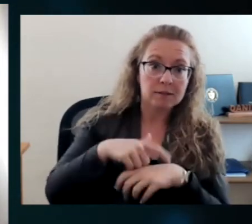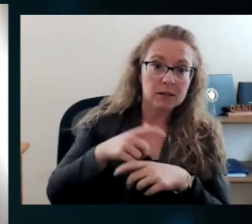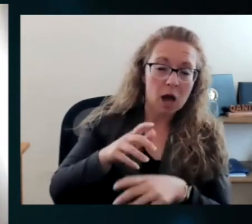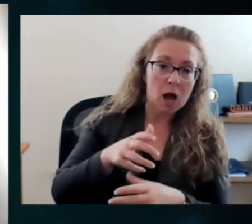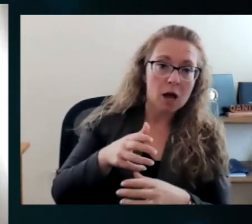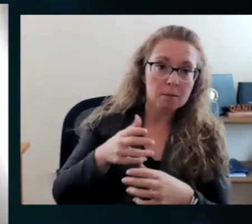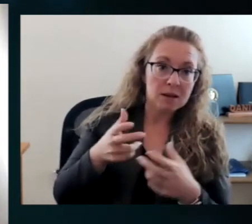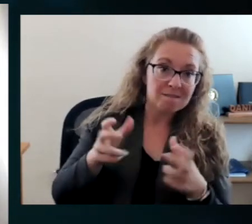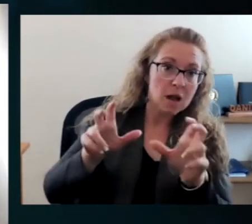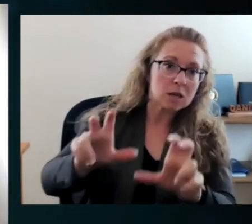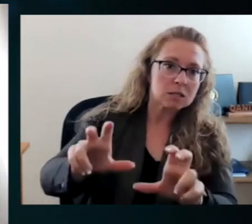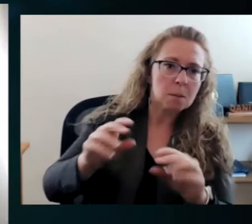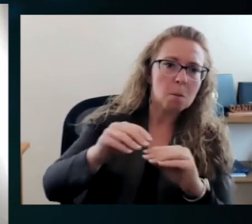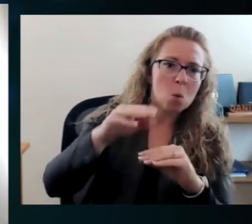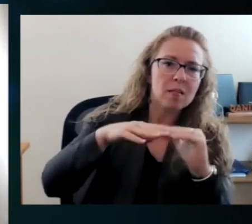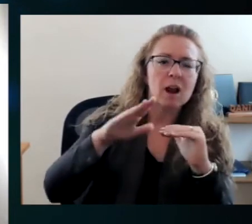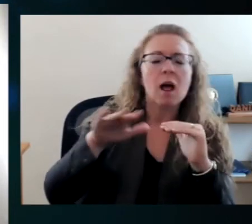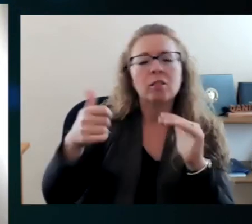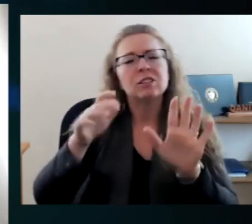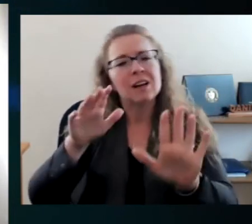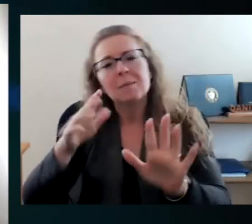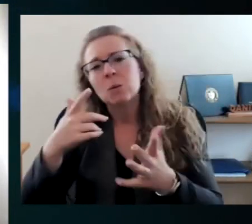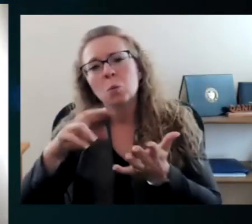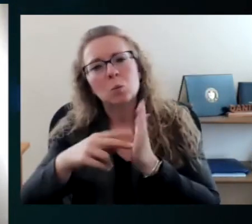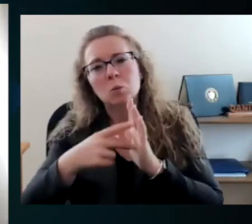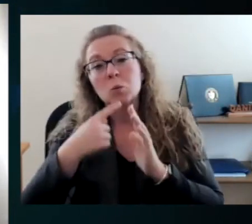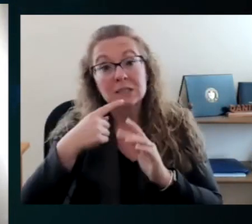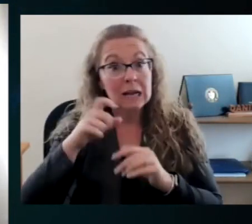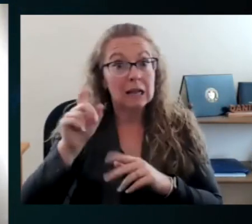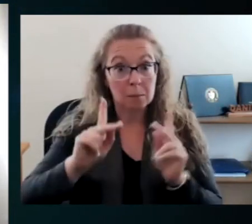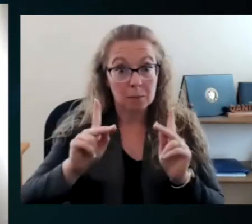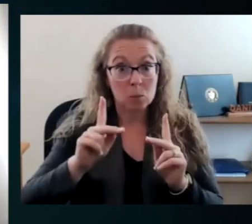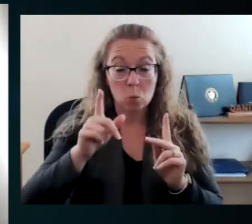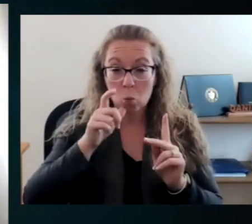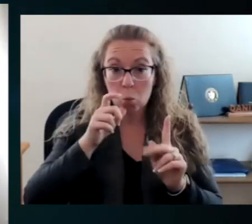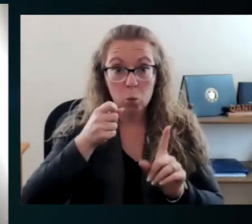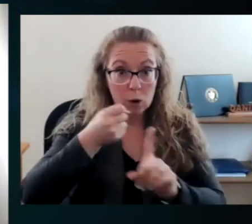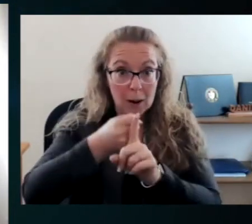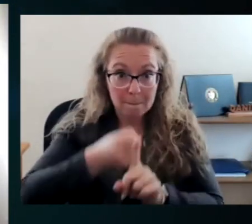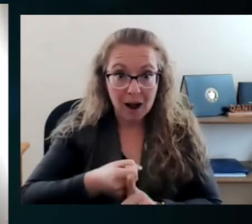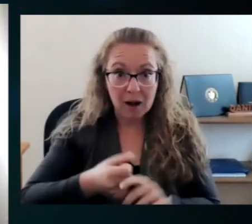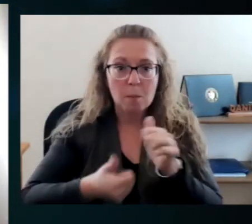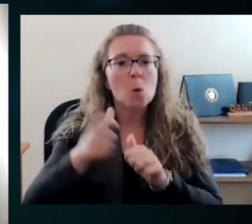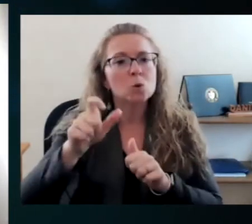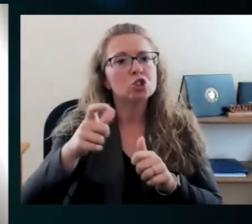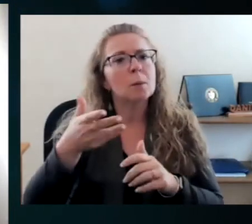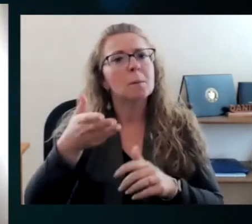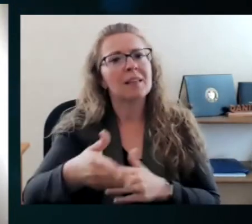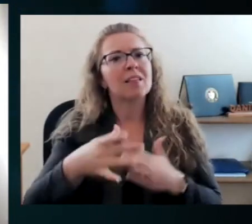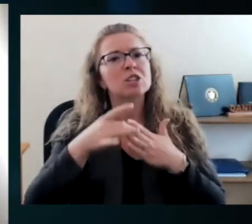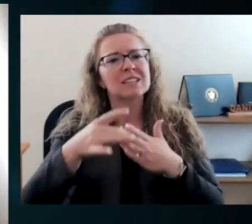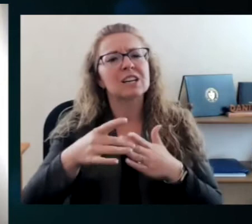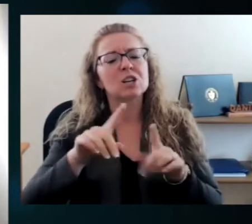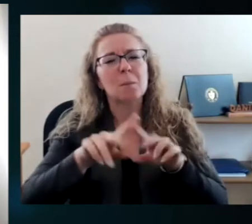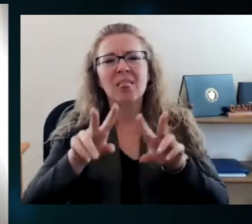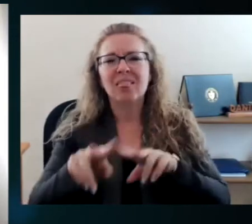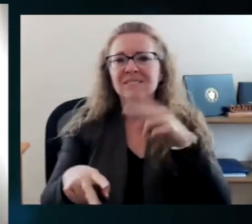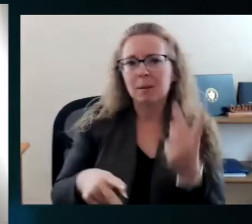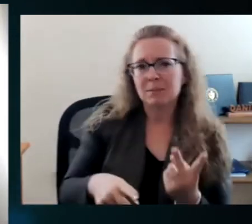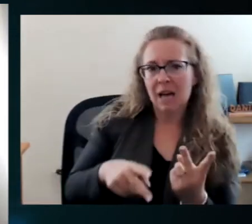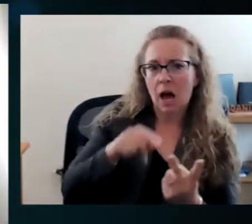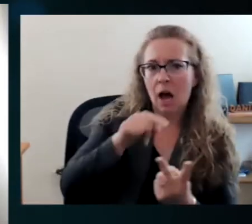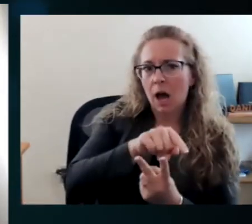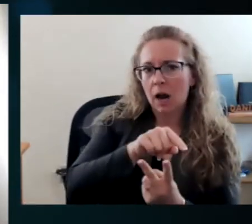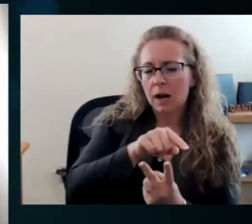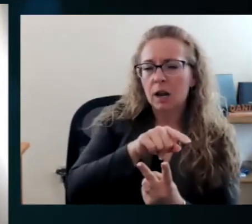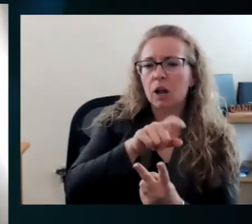people who are most impacted should be able to be involved and have leadership. But at the same time, the other side of that is that there needs to be